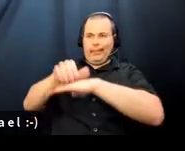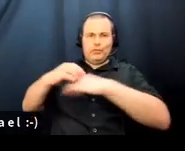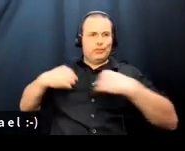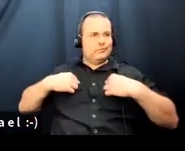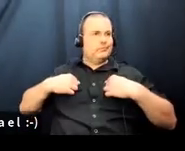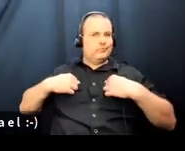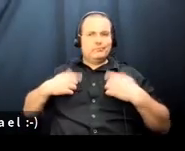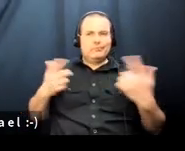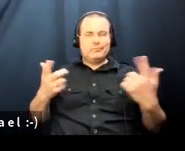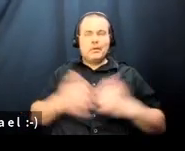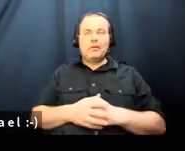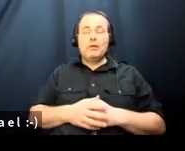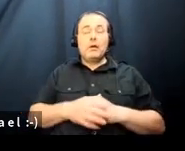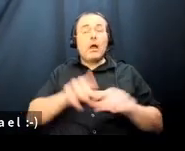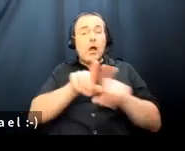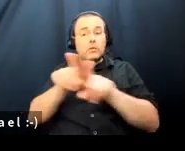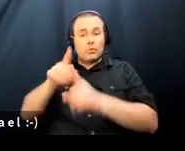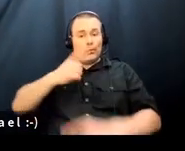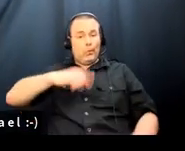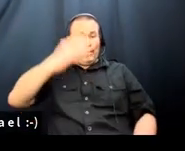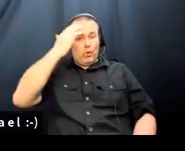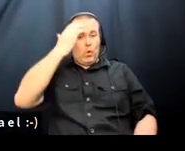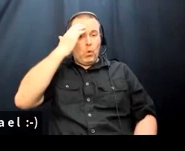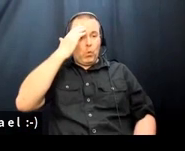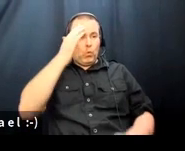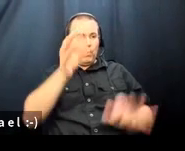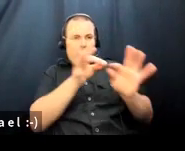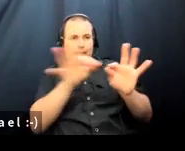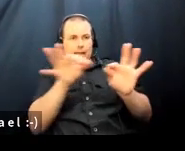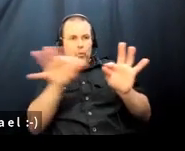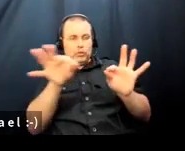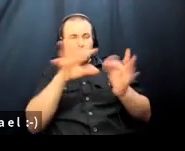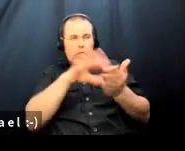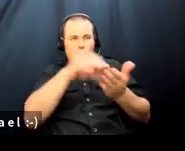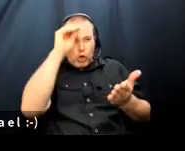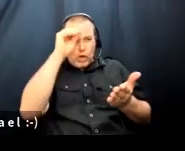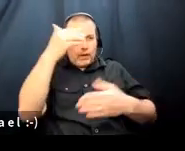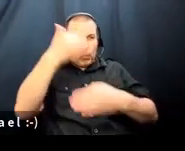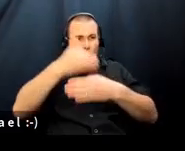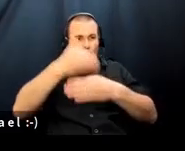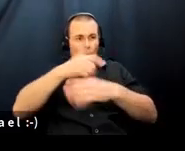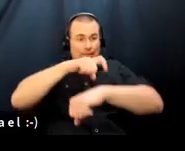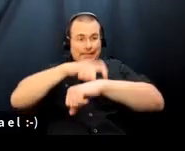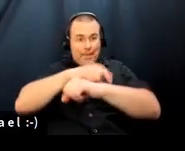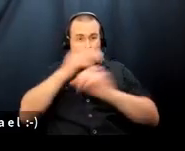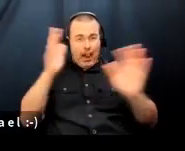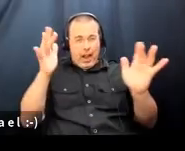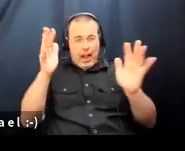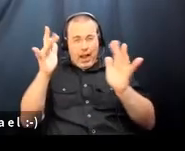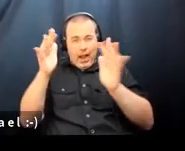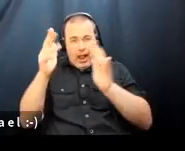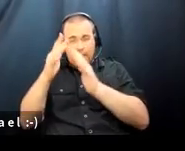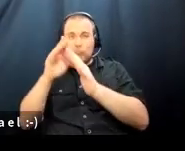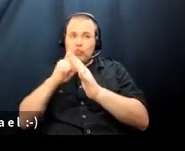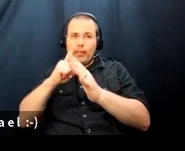We also know that the language learning window is pretty much closed by the age of